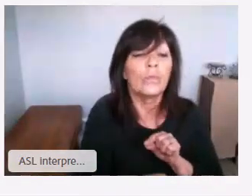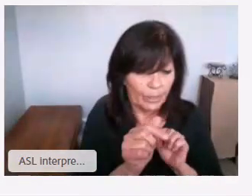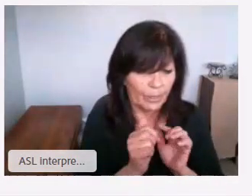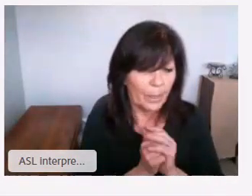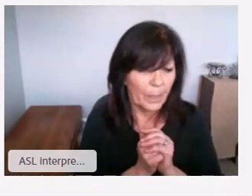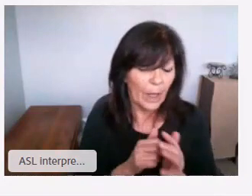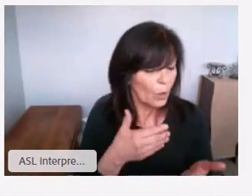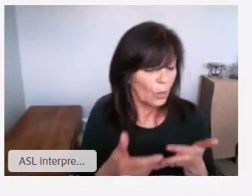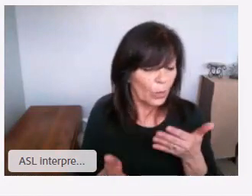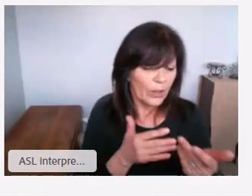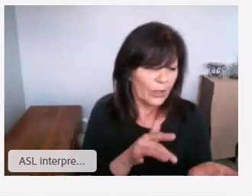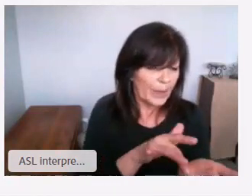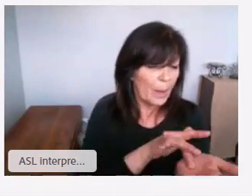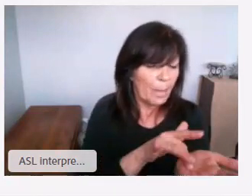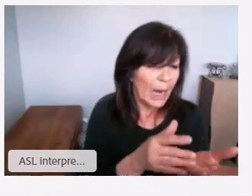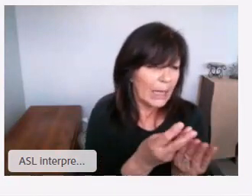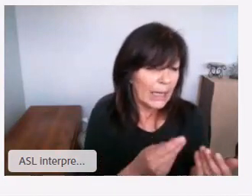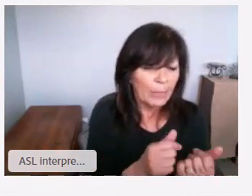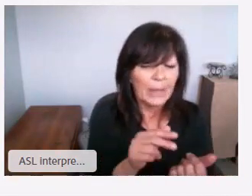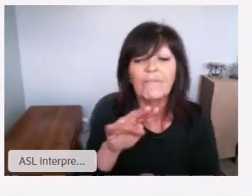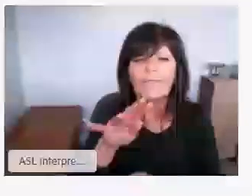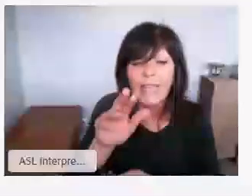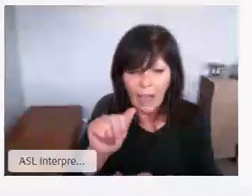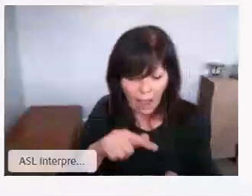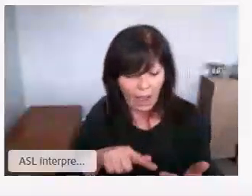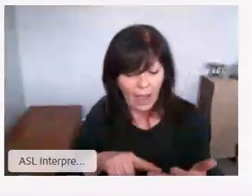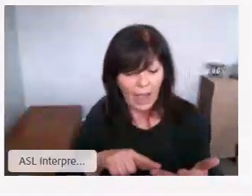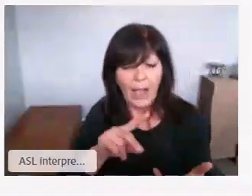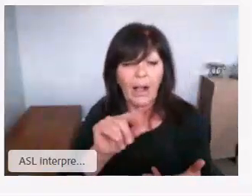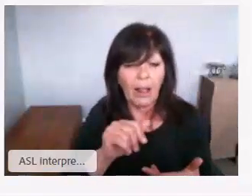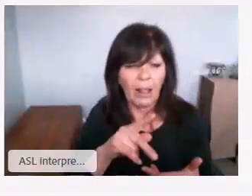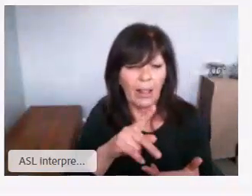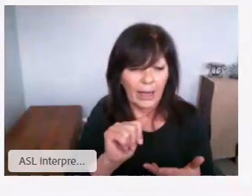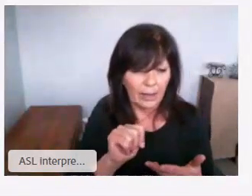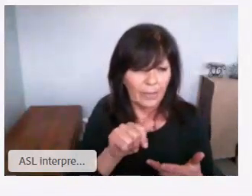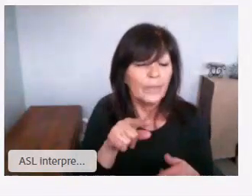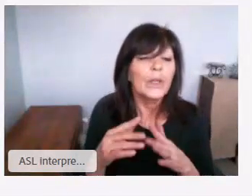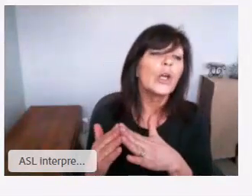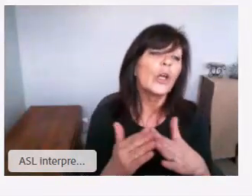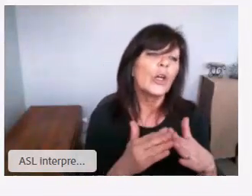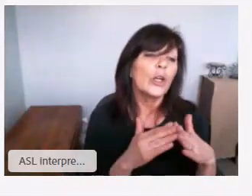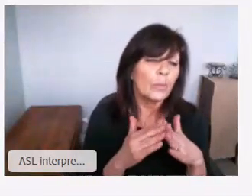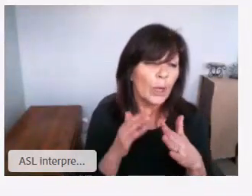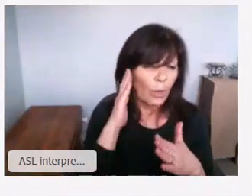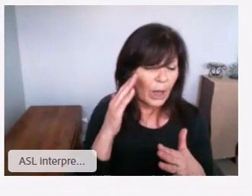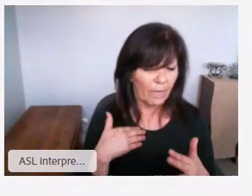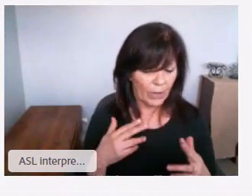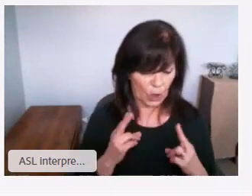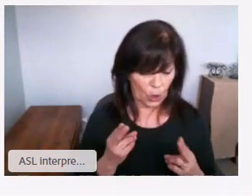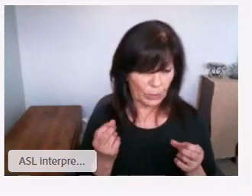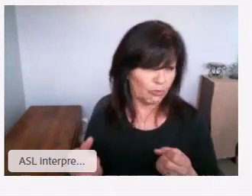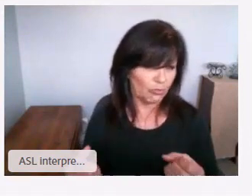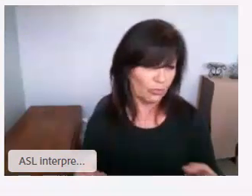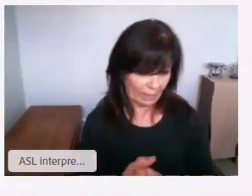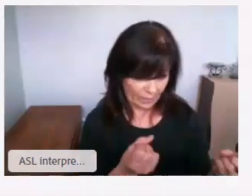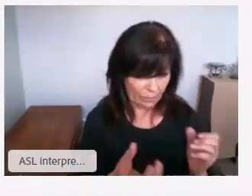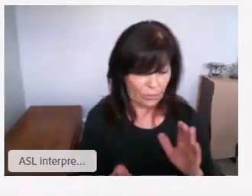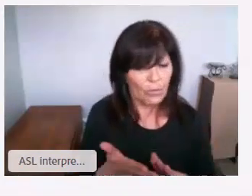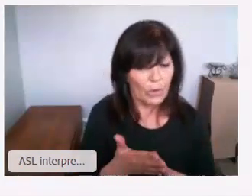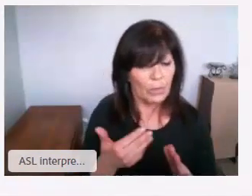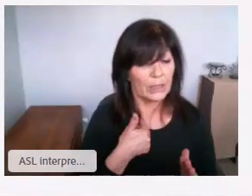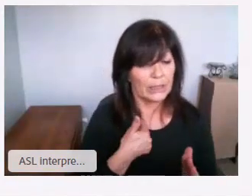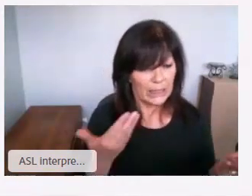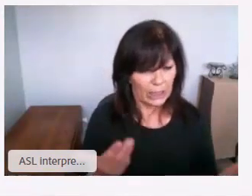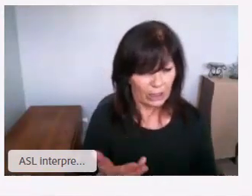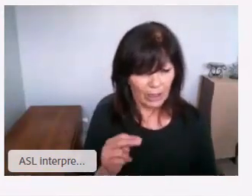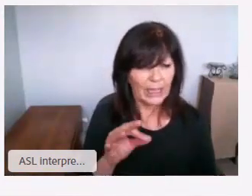including VIA and Kaleido. The community shuttle component will have the human-driven shuttle that will be operated by ourselves here at the